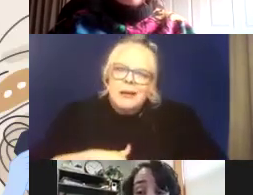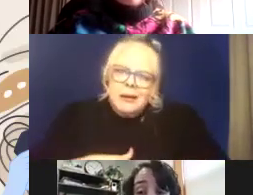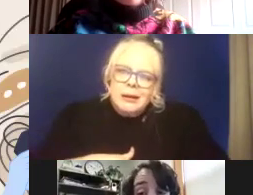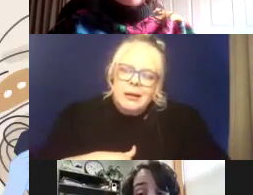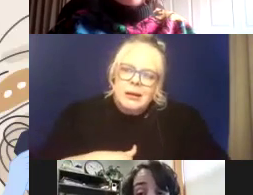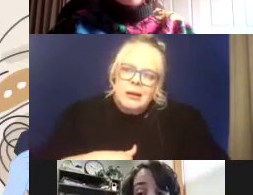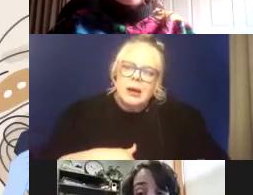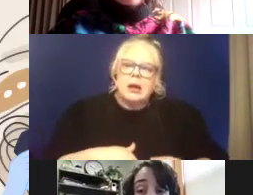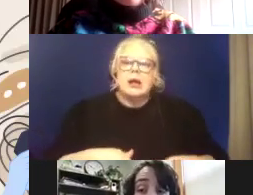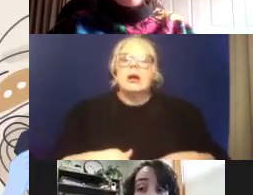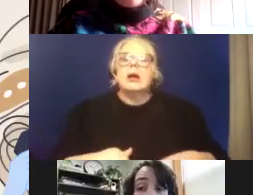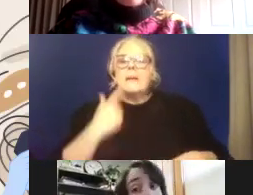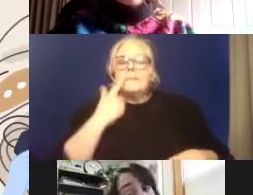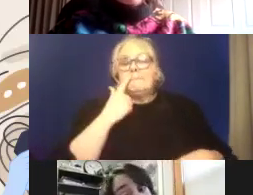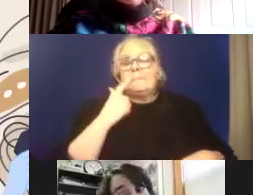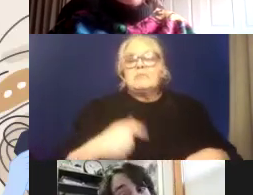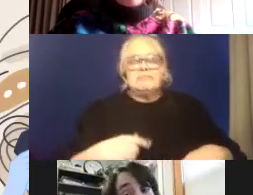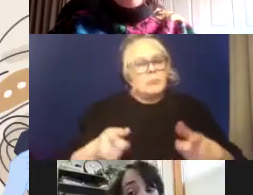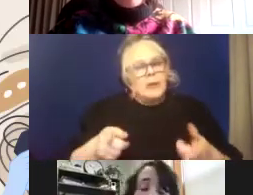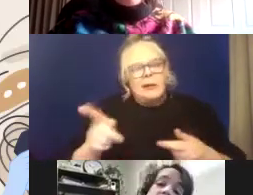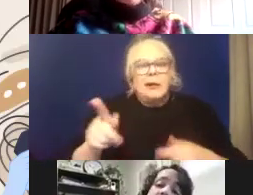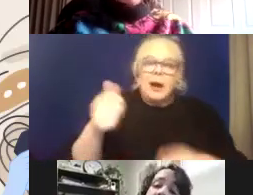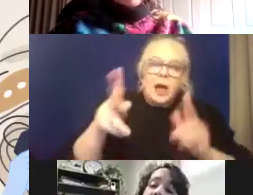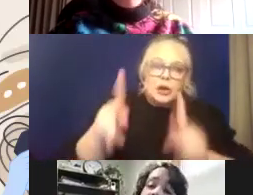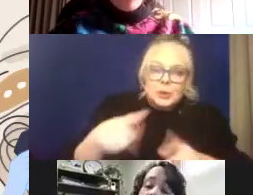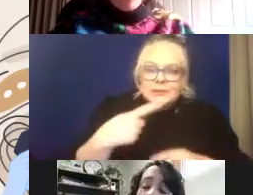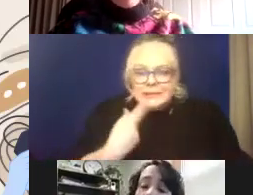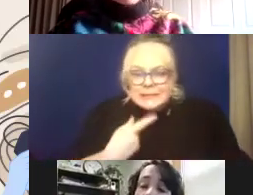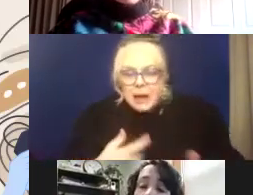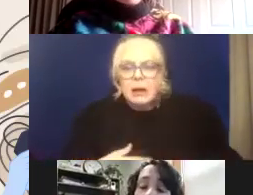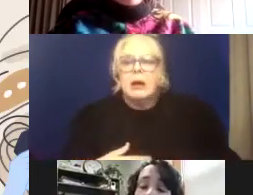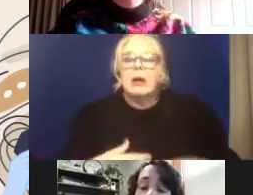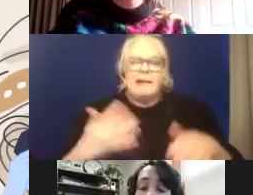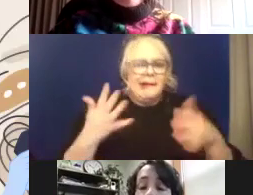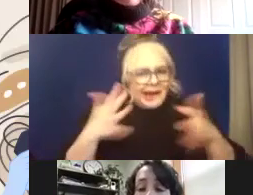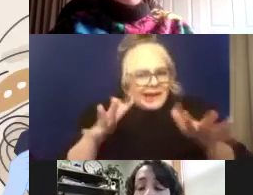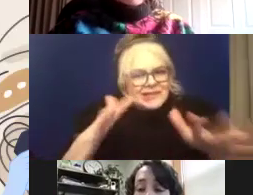Anxiety all the time, waiting for the next notification.